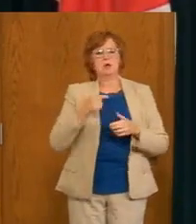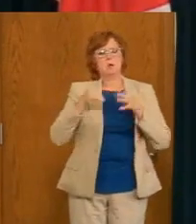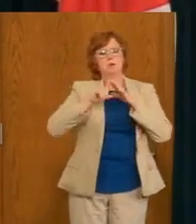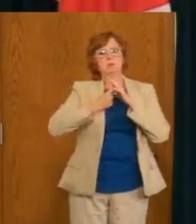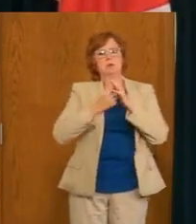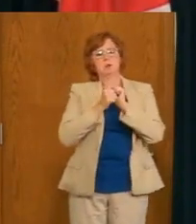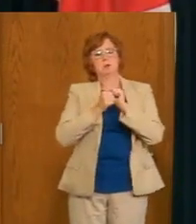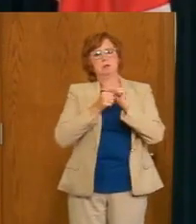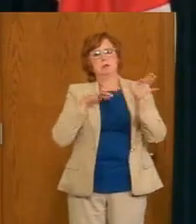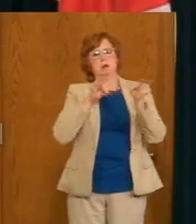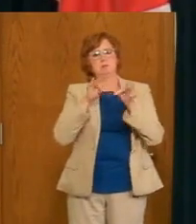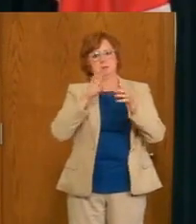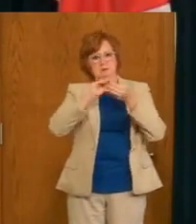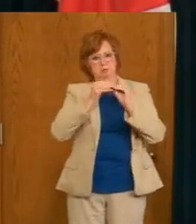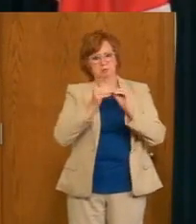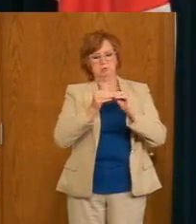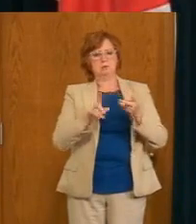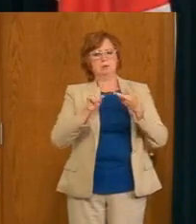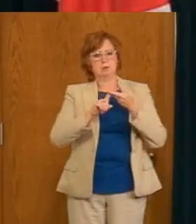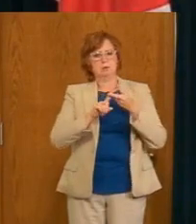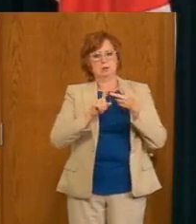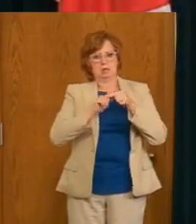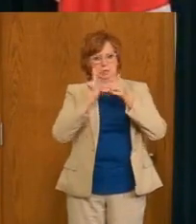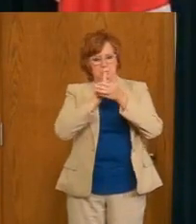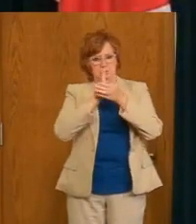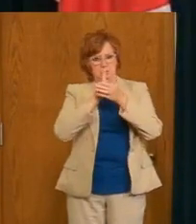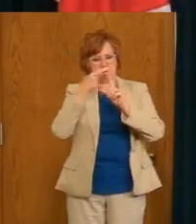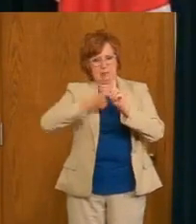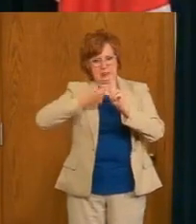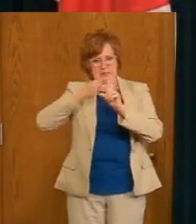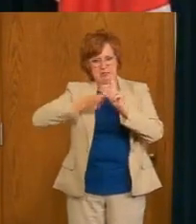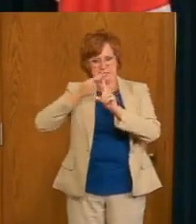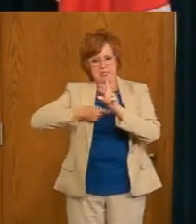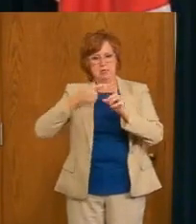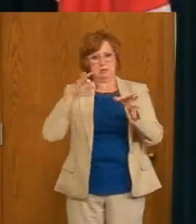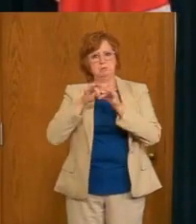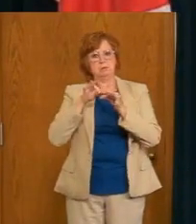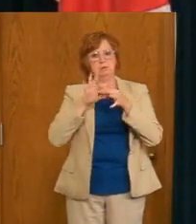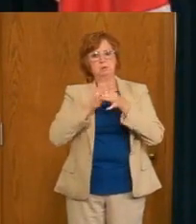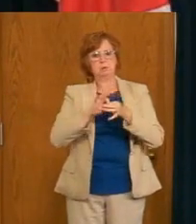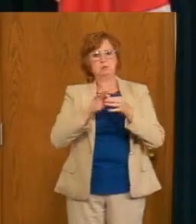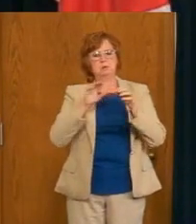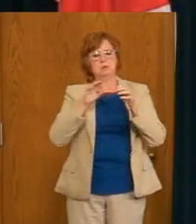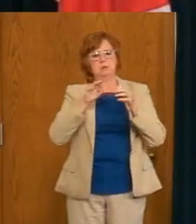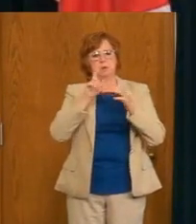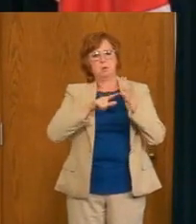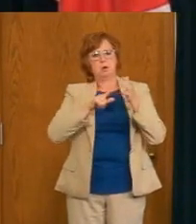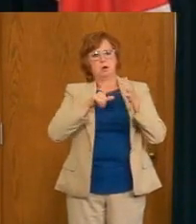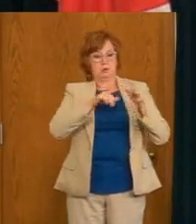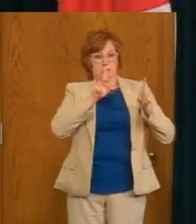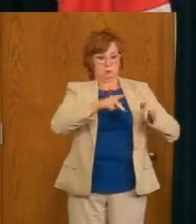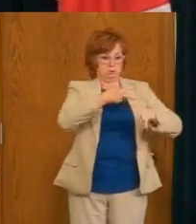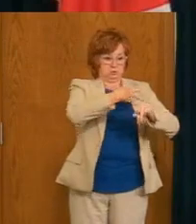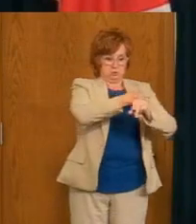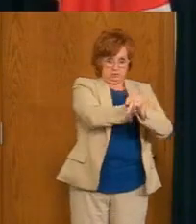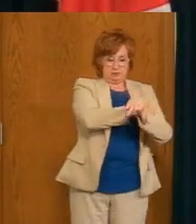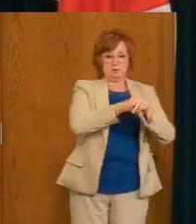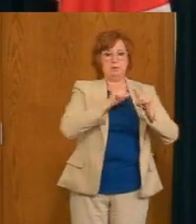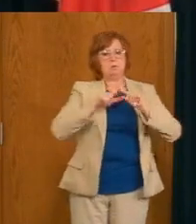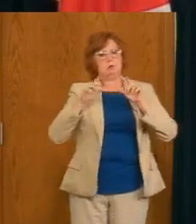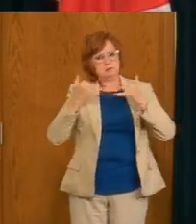some updates, and then I'll go through our monthly update on breakthrough cases. So I'll start with